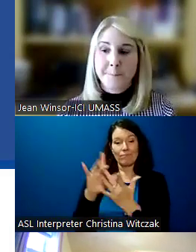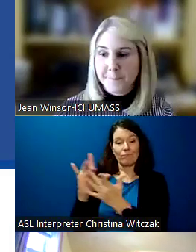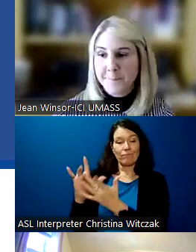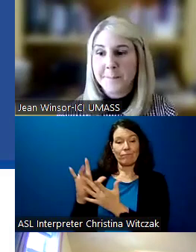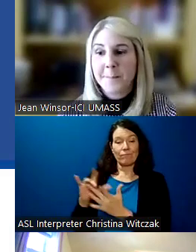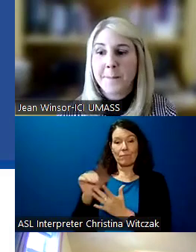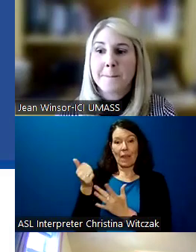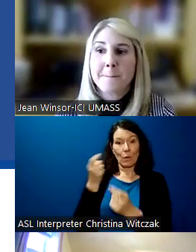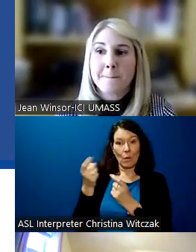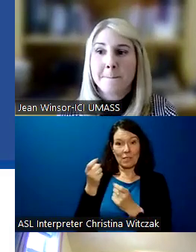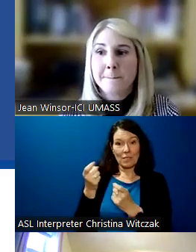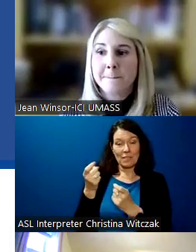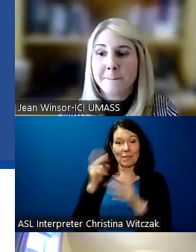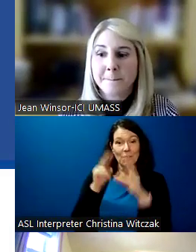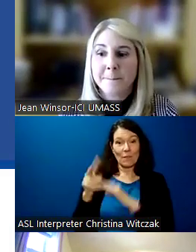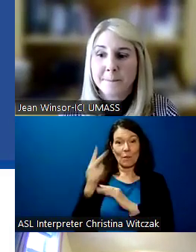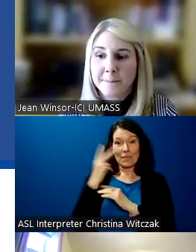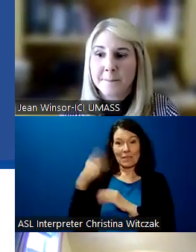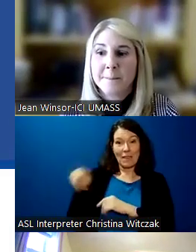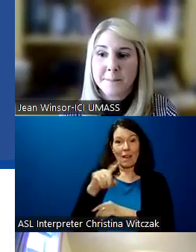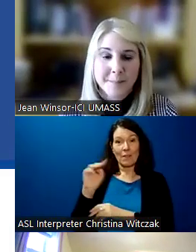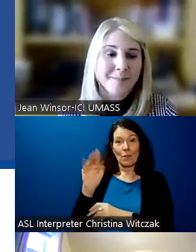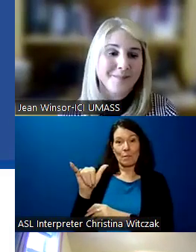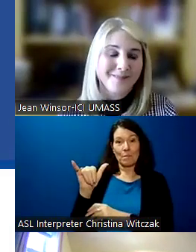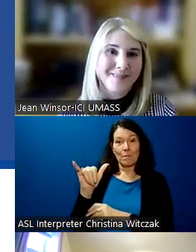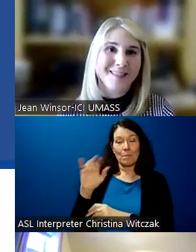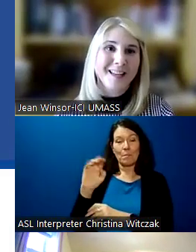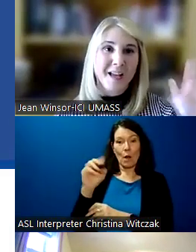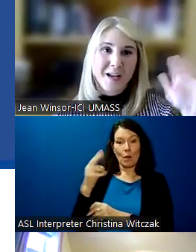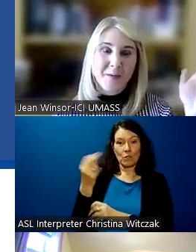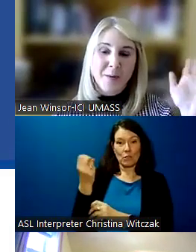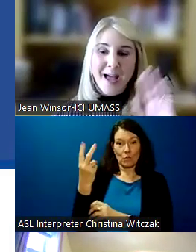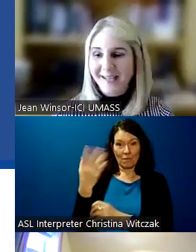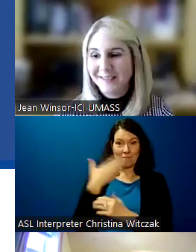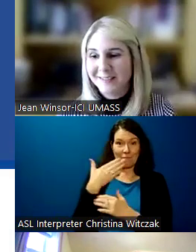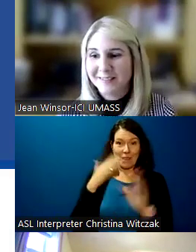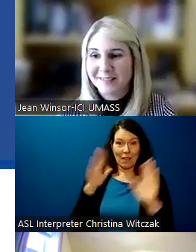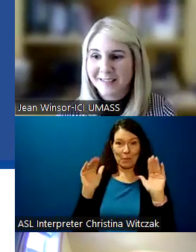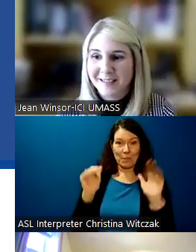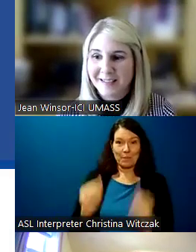questions. Otherwise, we look forward to seeing you on May 12th. Thank you so much, everyone. Have a great day. Bye-bye.